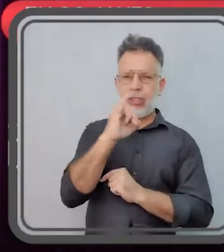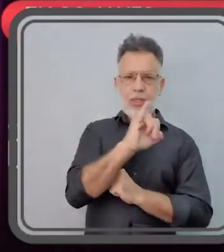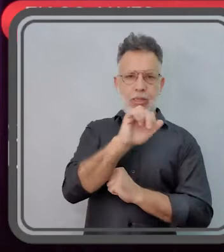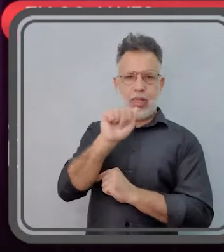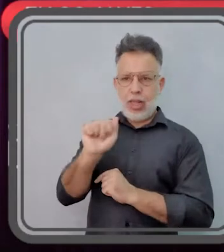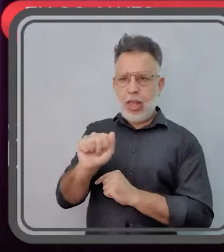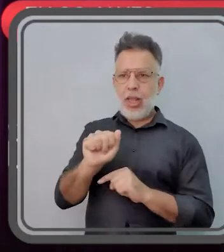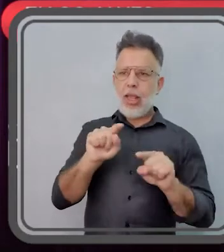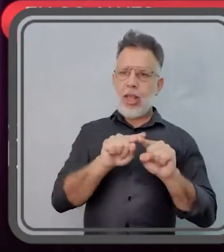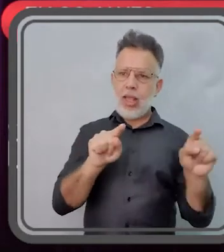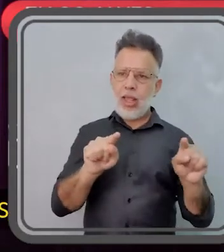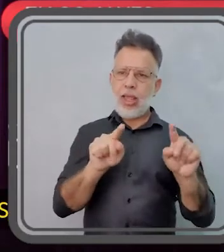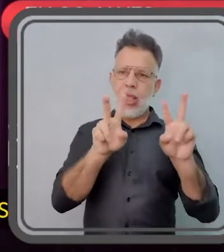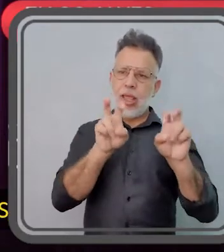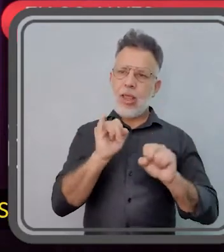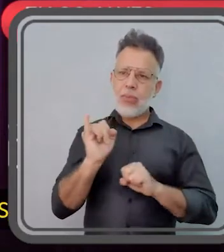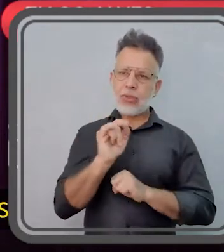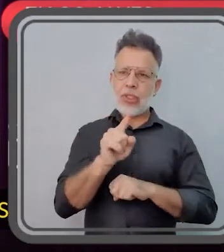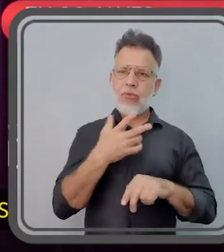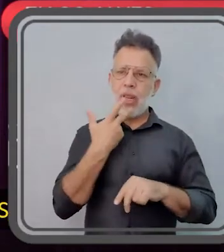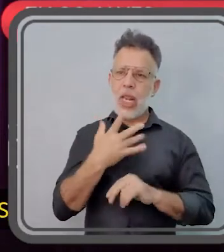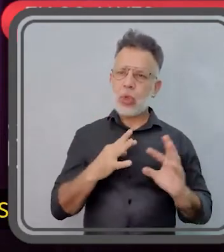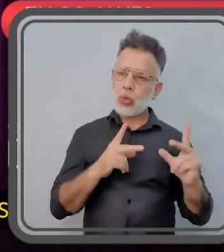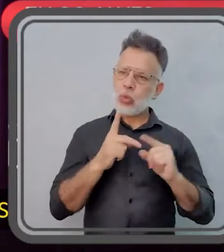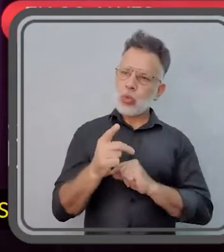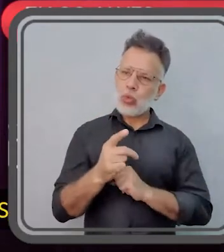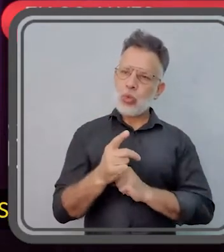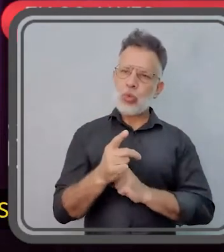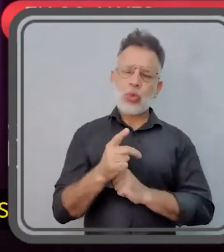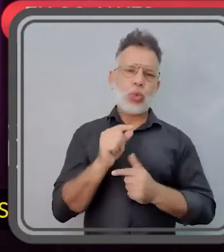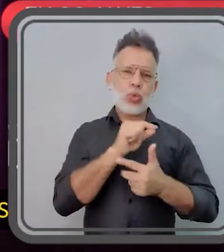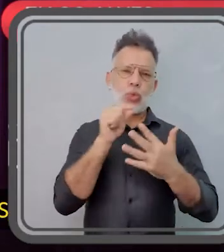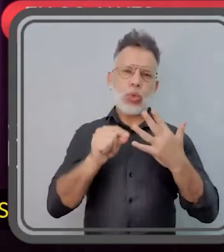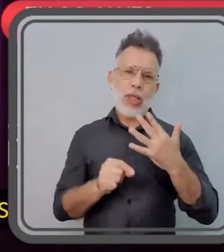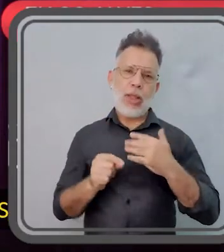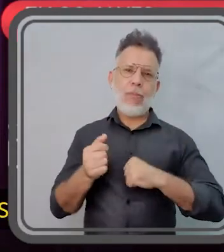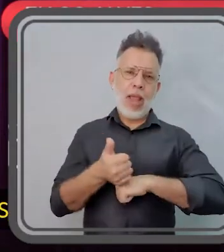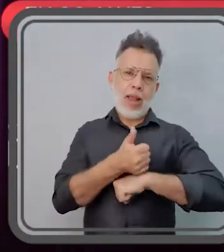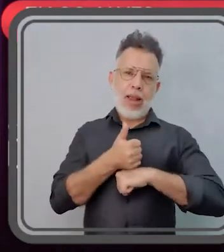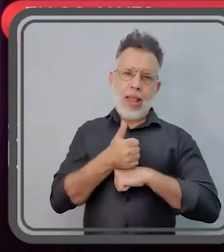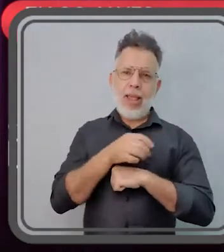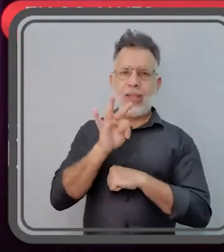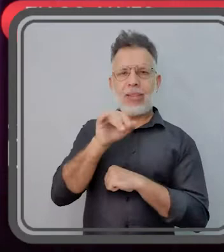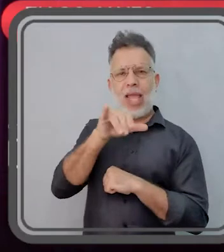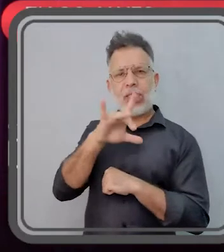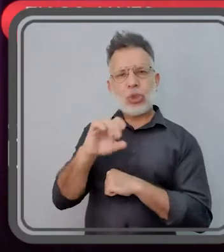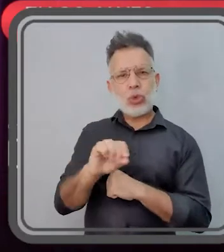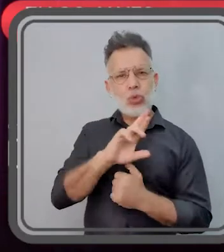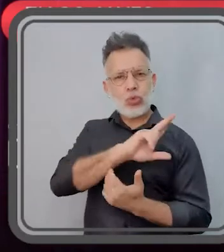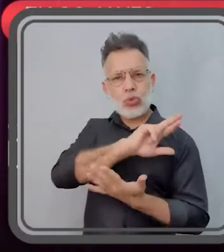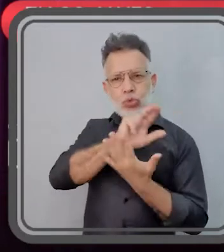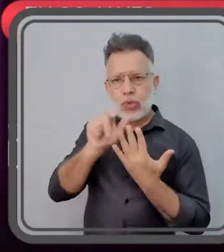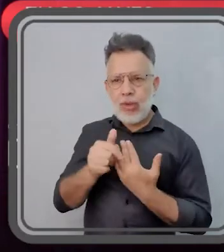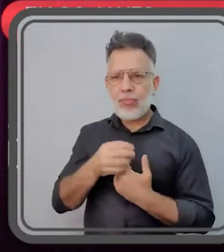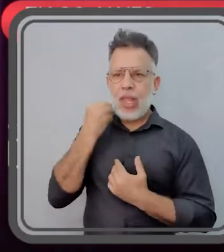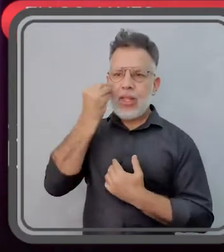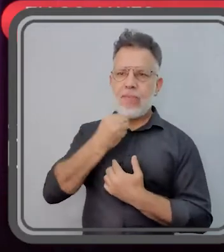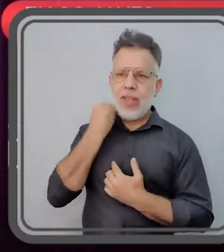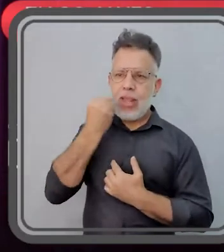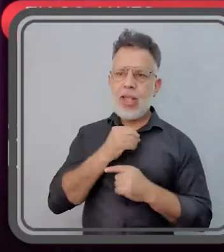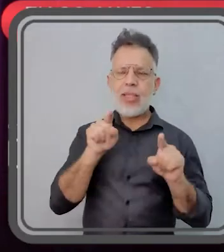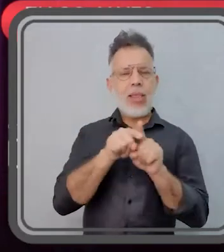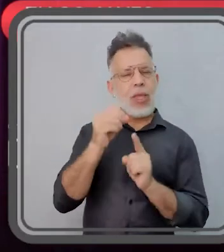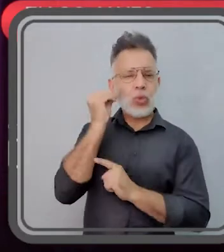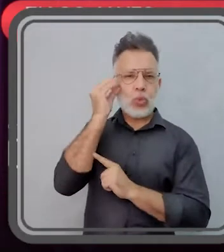We really have all sorts. And more important than all these technical aspects or experience is